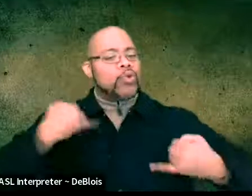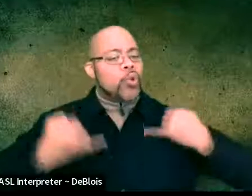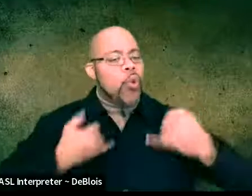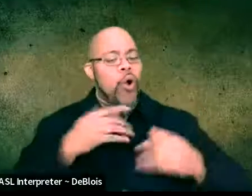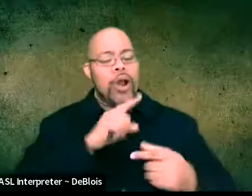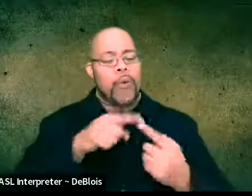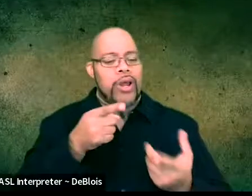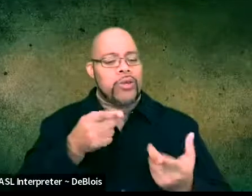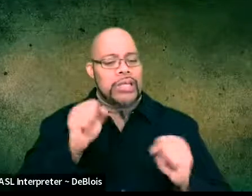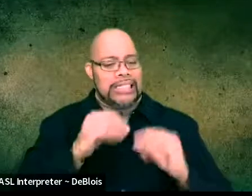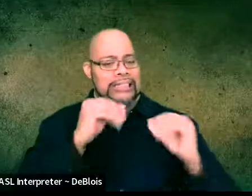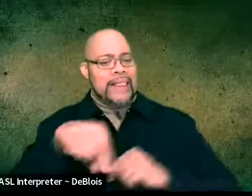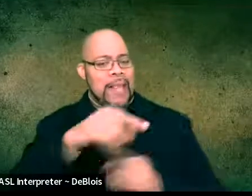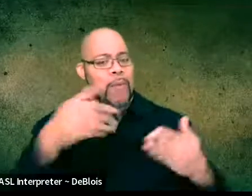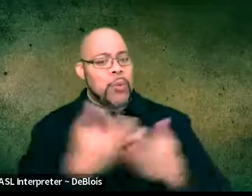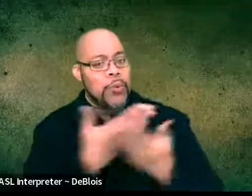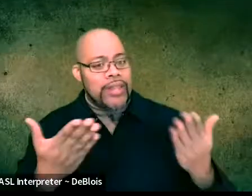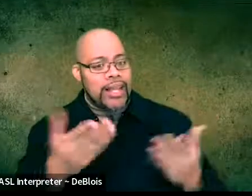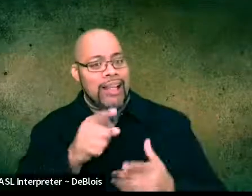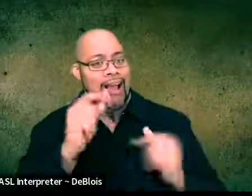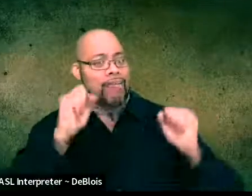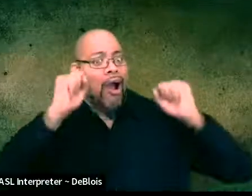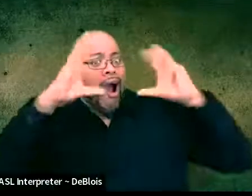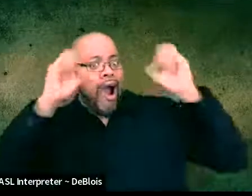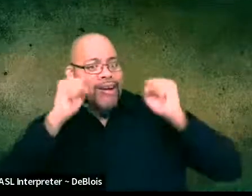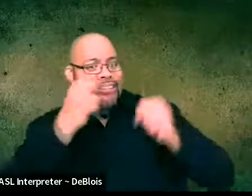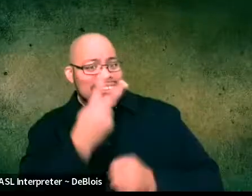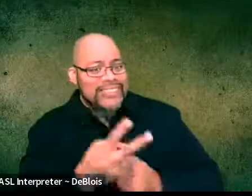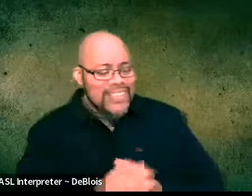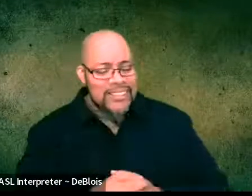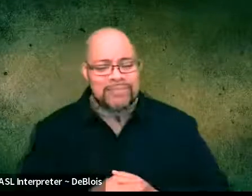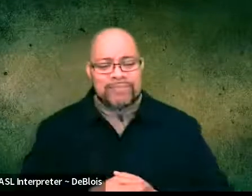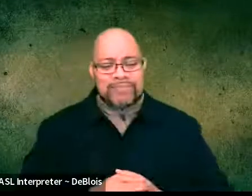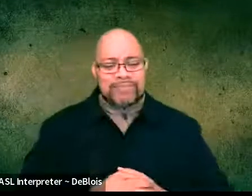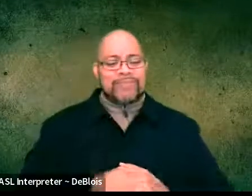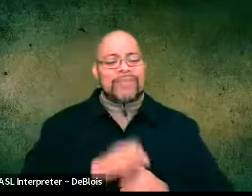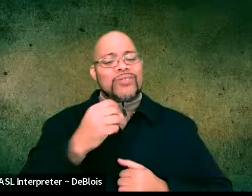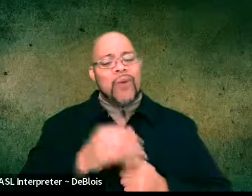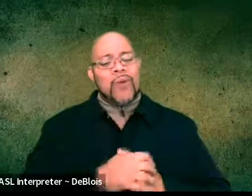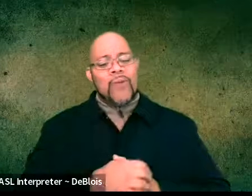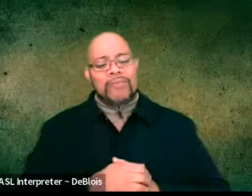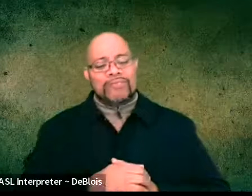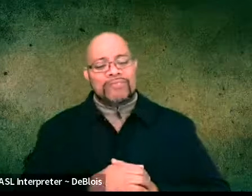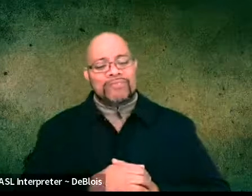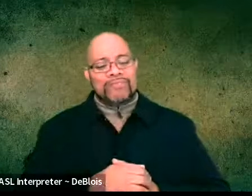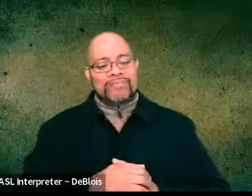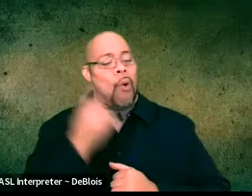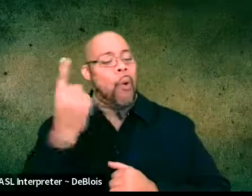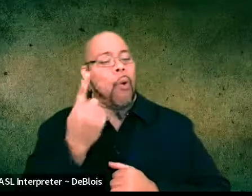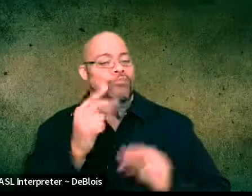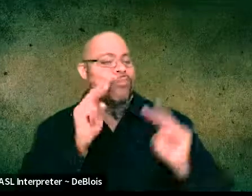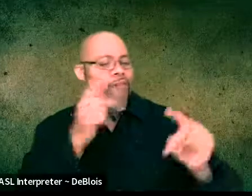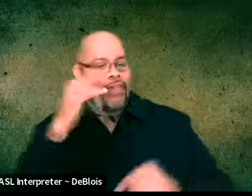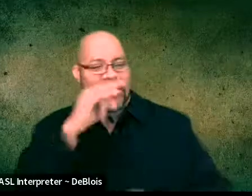like teach them new things and their eyes just light up and pop up. So we always looking out for the kids.